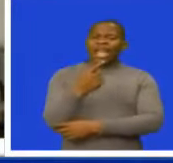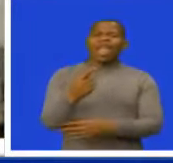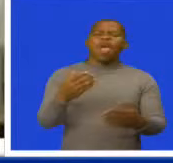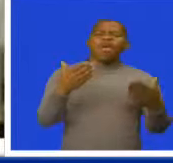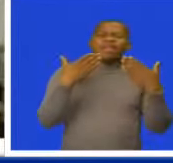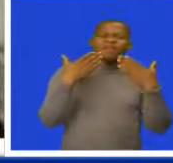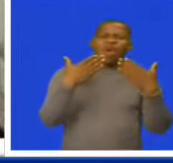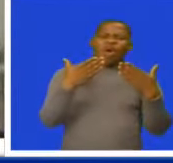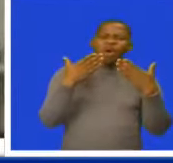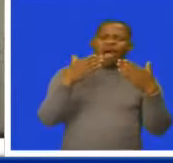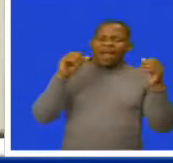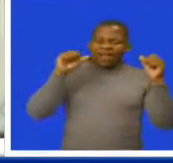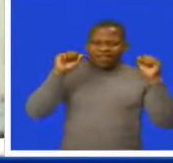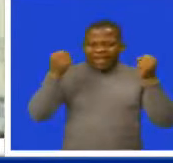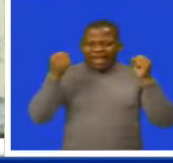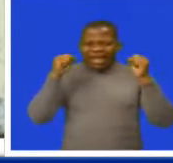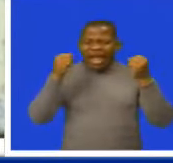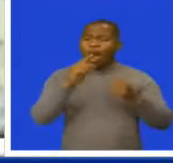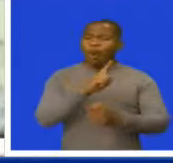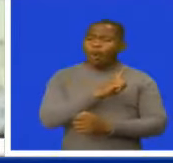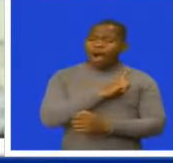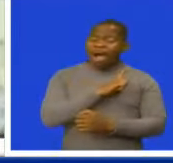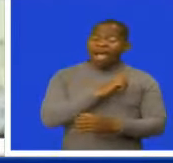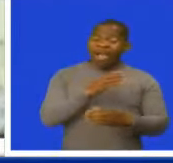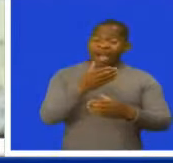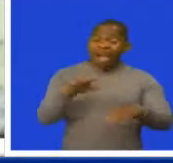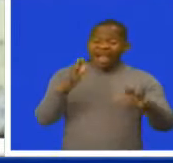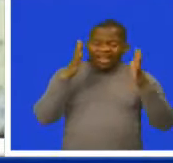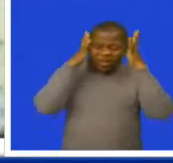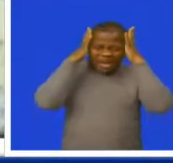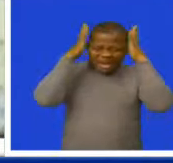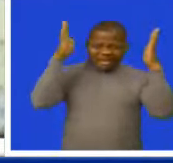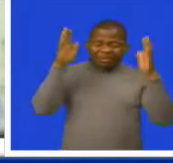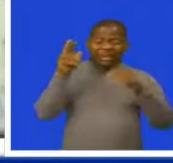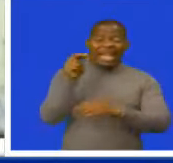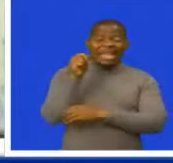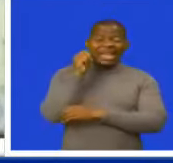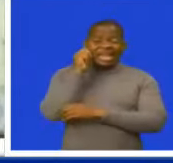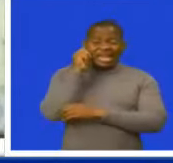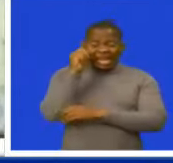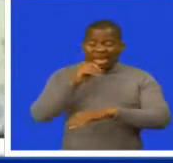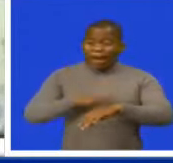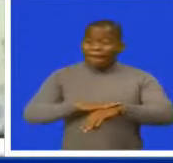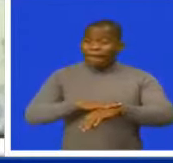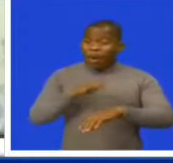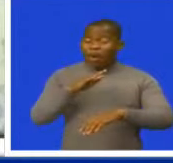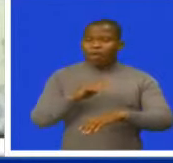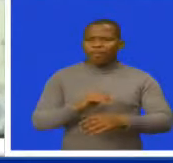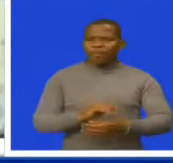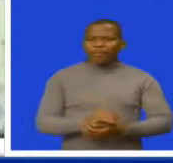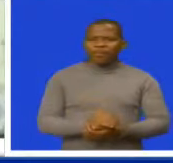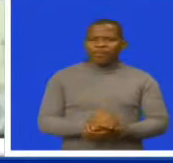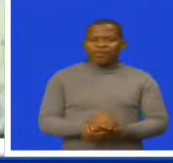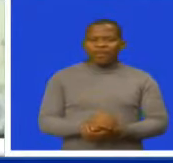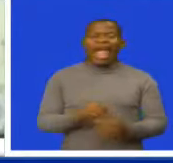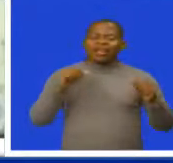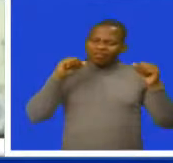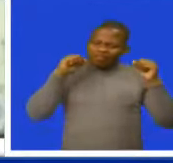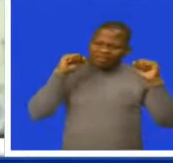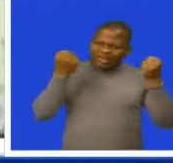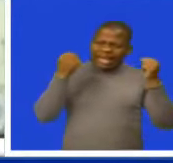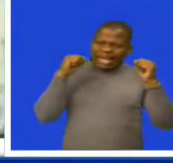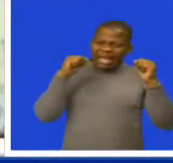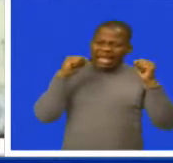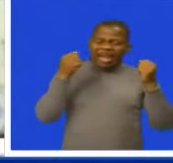ngokuthi le uyakhona kuyihambisa, uyihambise ngekhathi esibhedlela, uhambise nalabanye abantu. Kodwa lena sengile